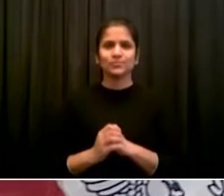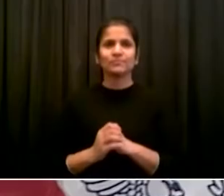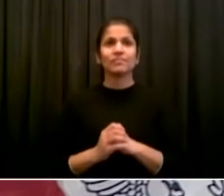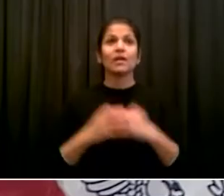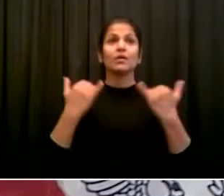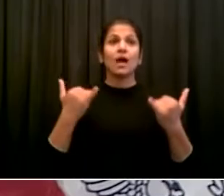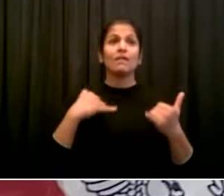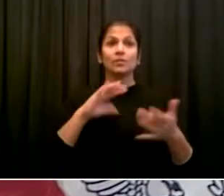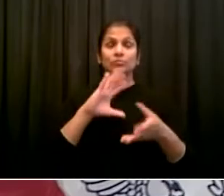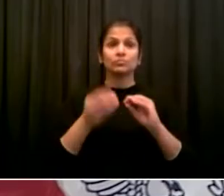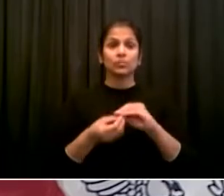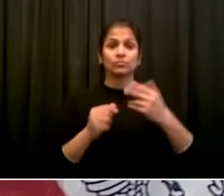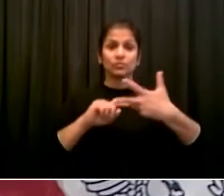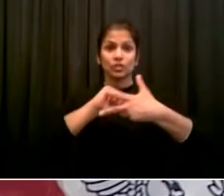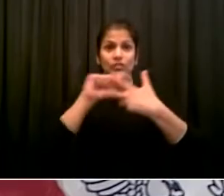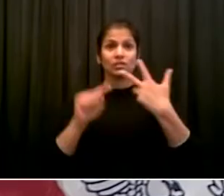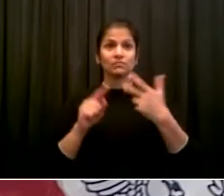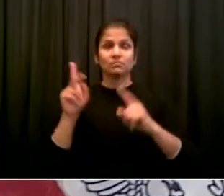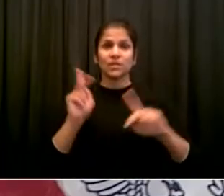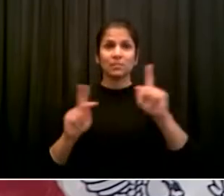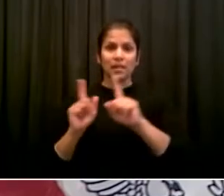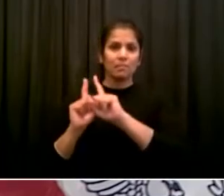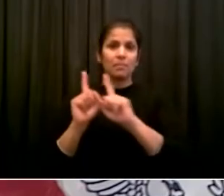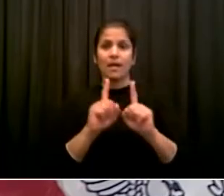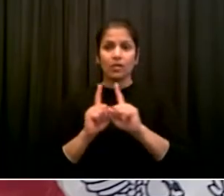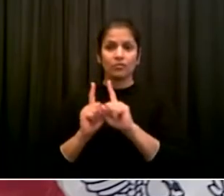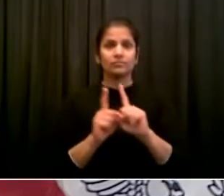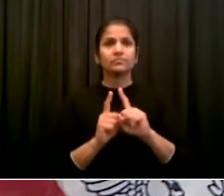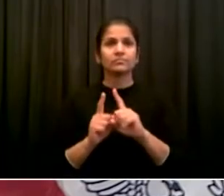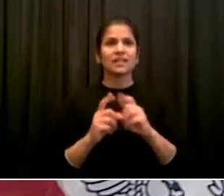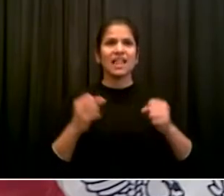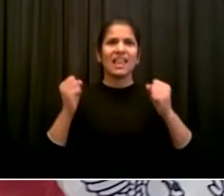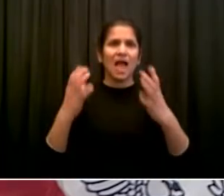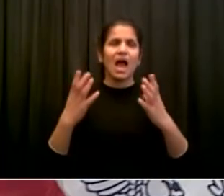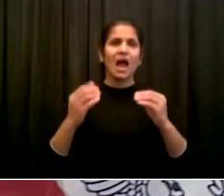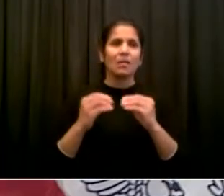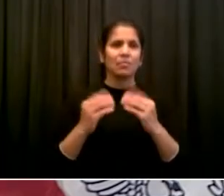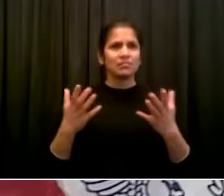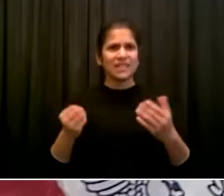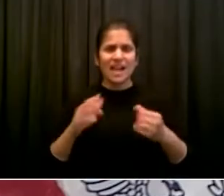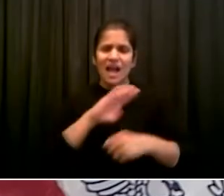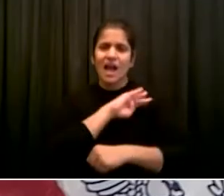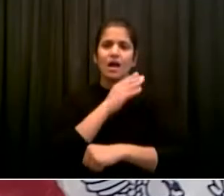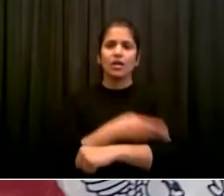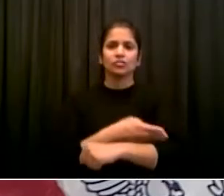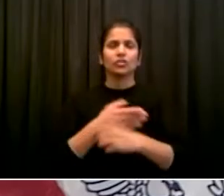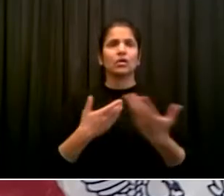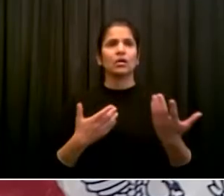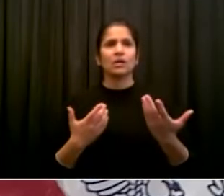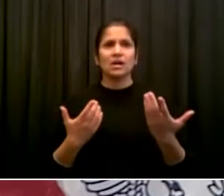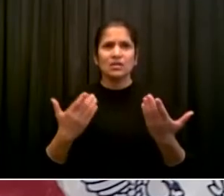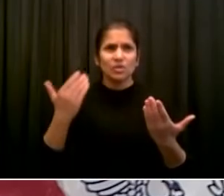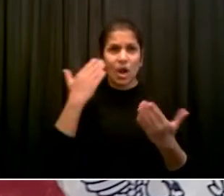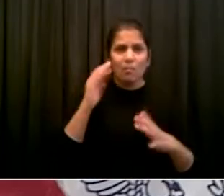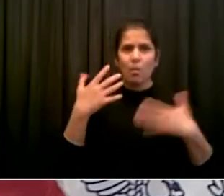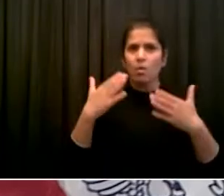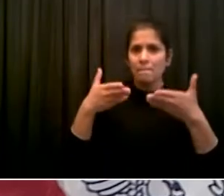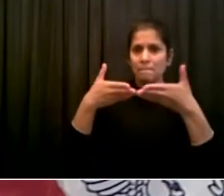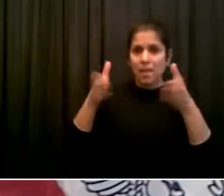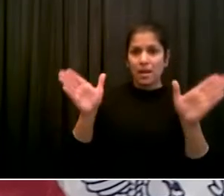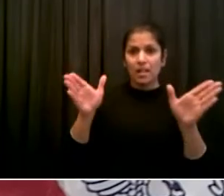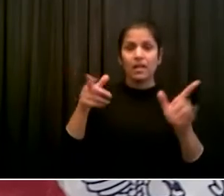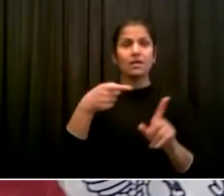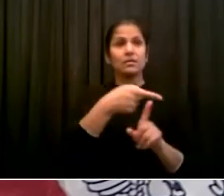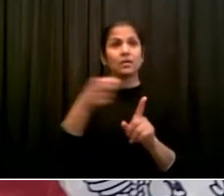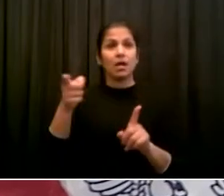talking earlier, some of us, about the immense amount of time and energy. I don't know if the public could possibly imagine what it's like for